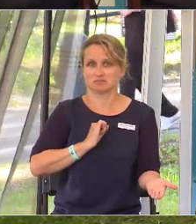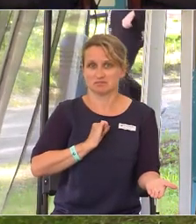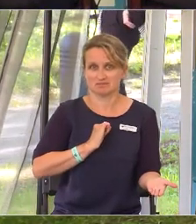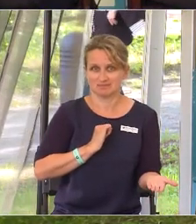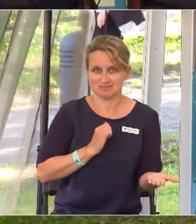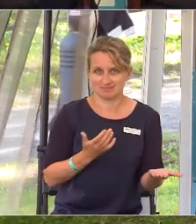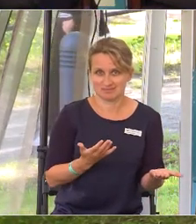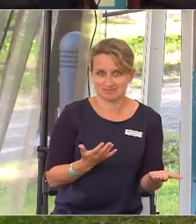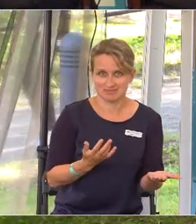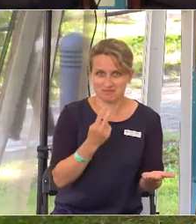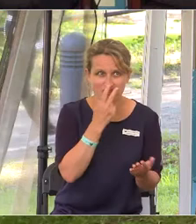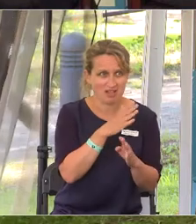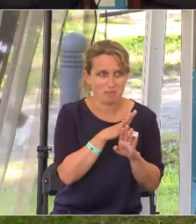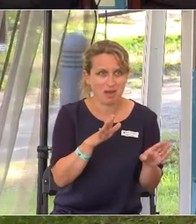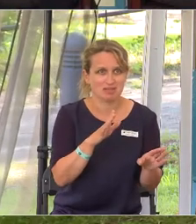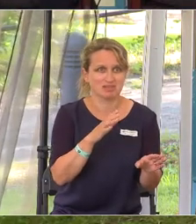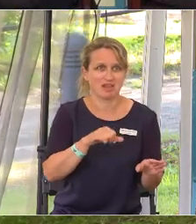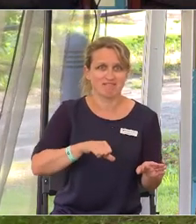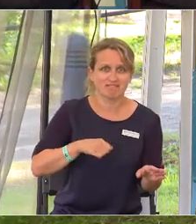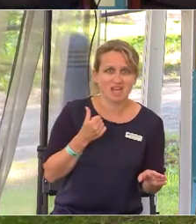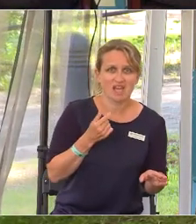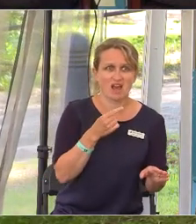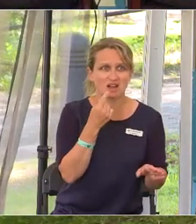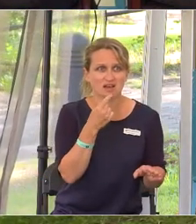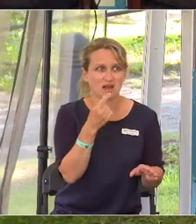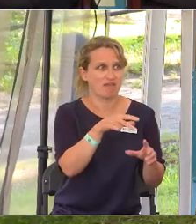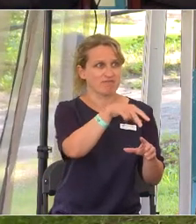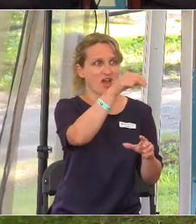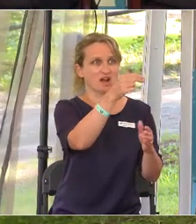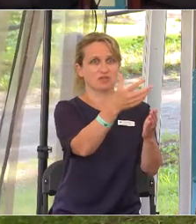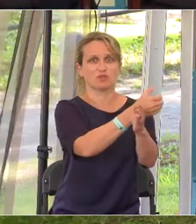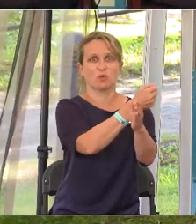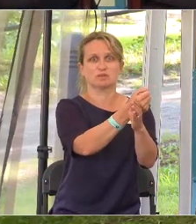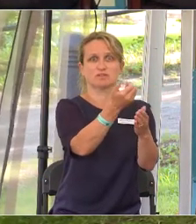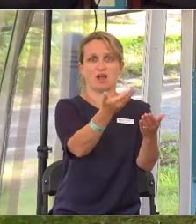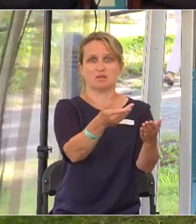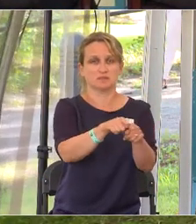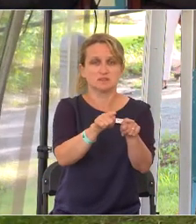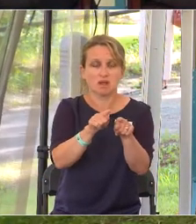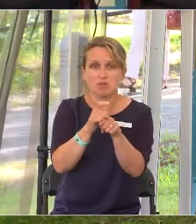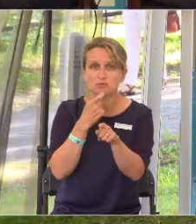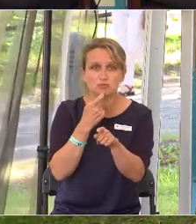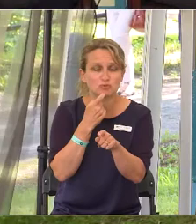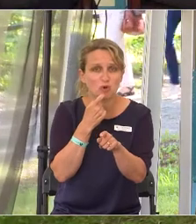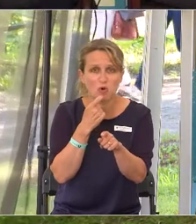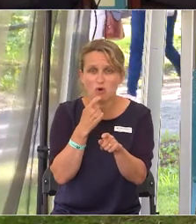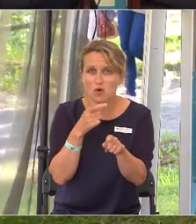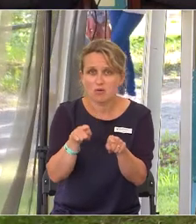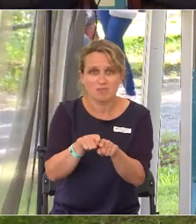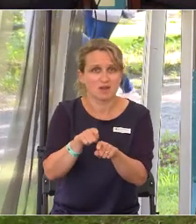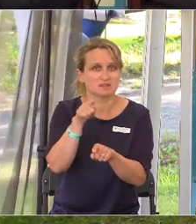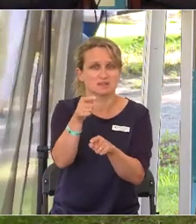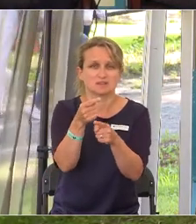not despite of this hate speech. And I think that's happening now in tremendous way in the ready for